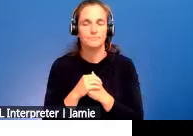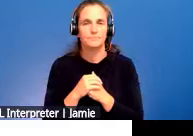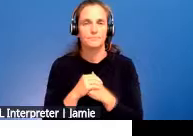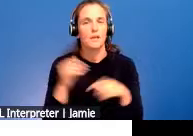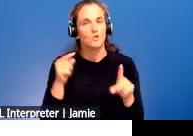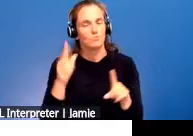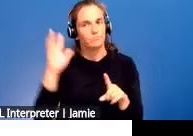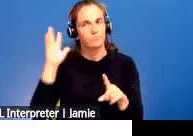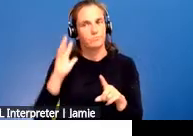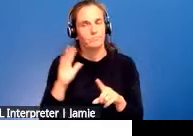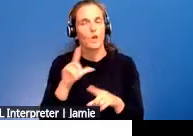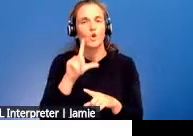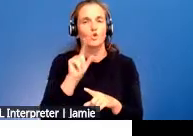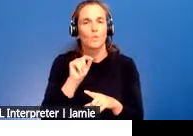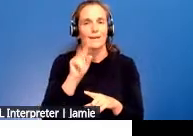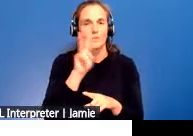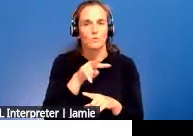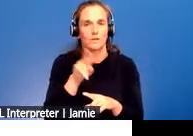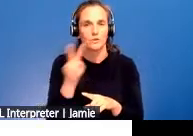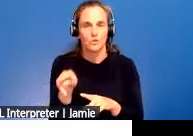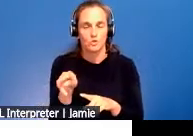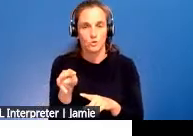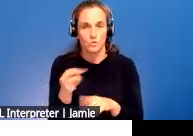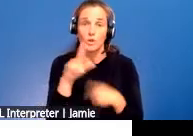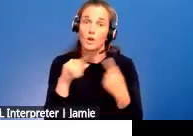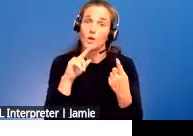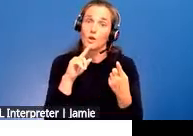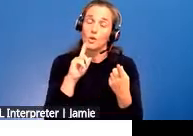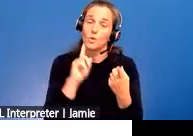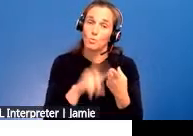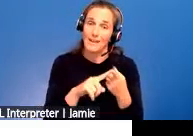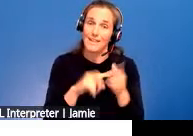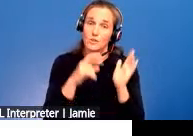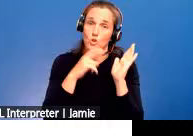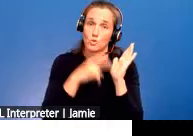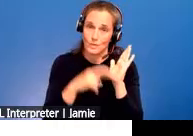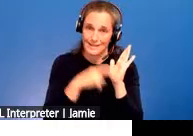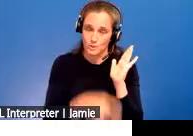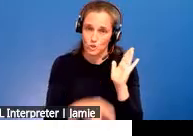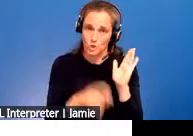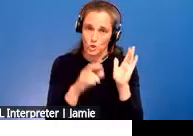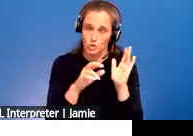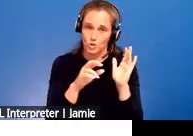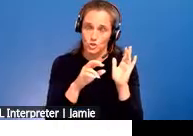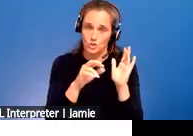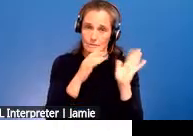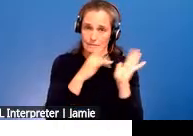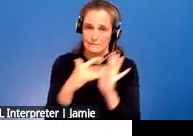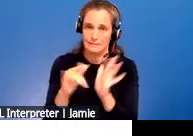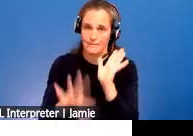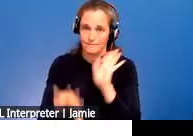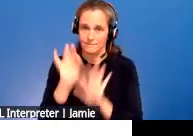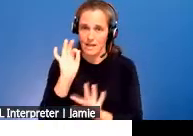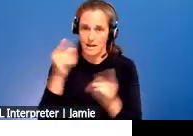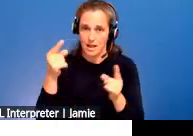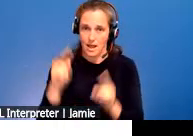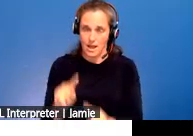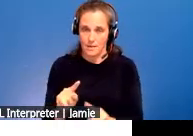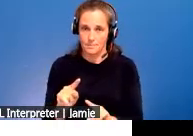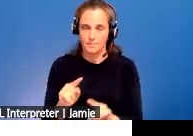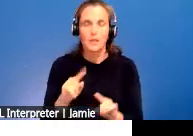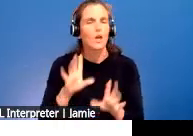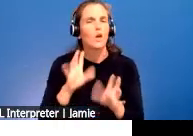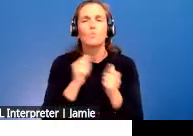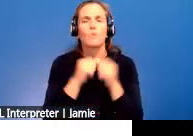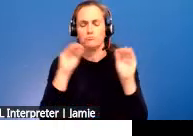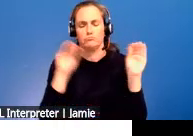2022, when our pandemic era research was coming out, we put together a very brief guide